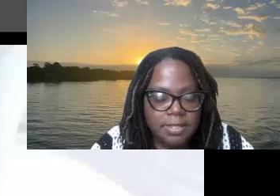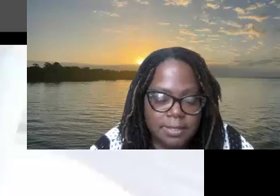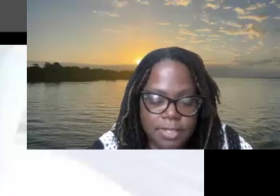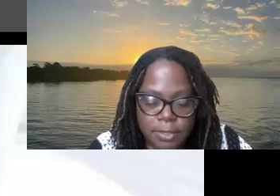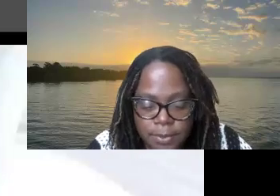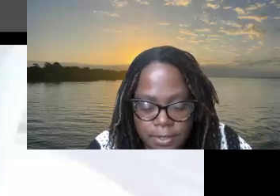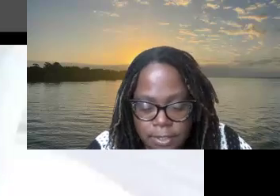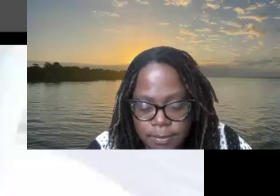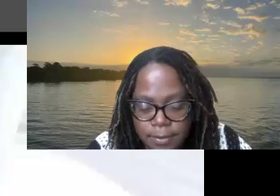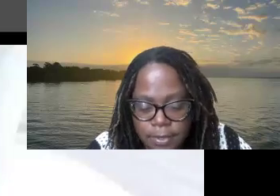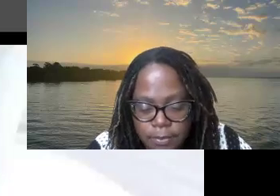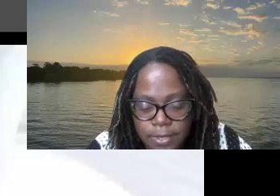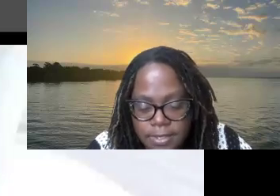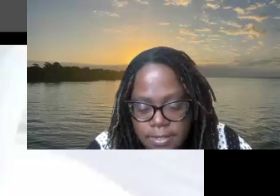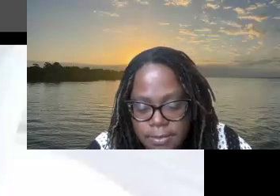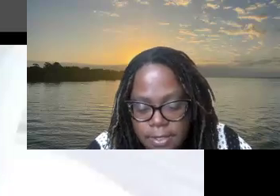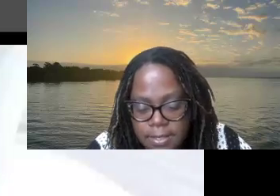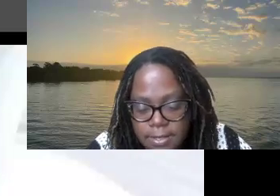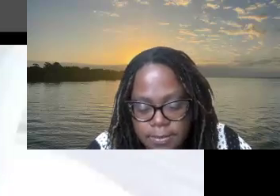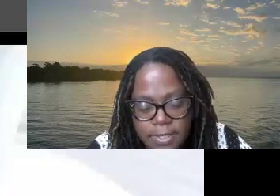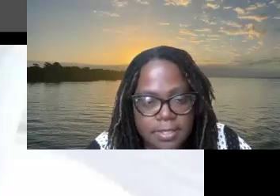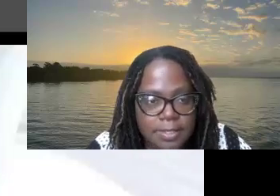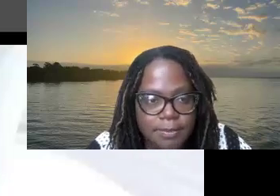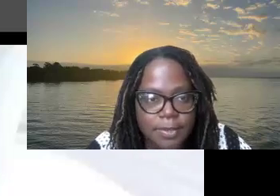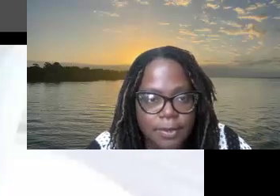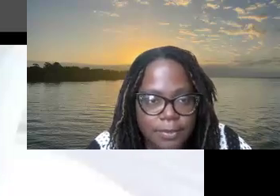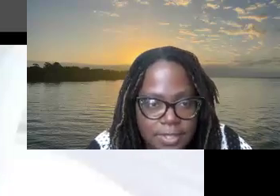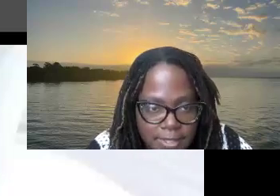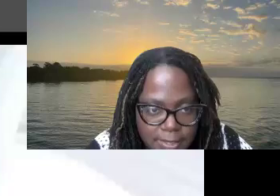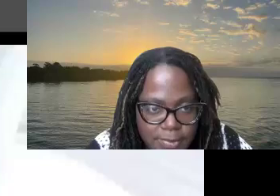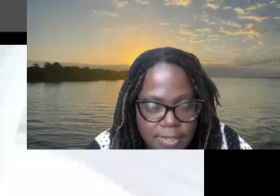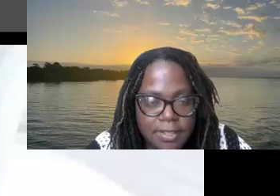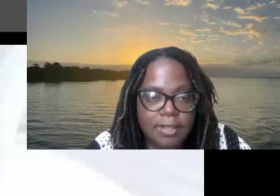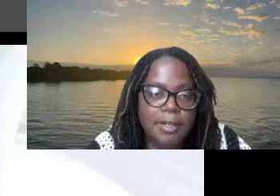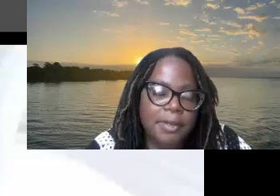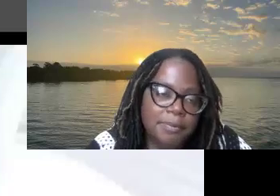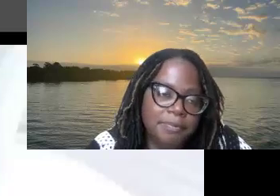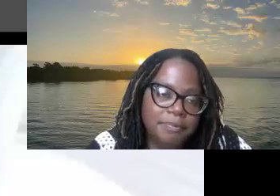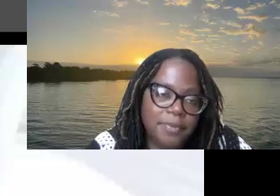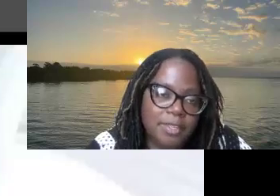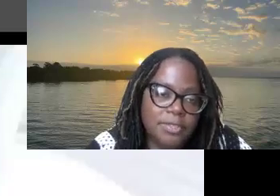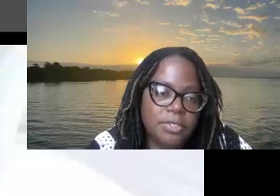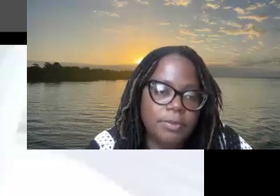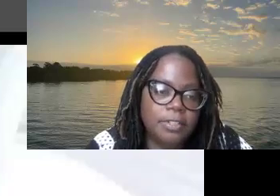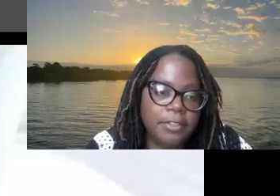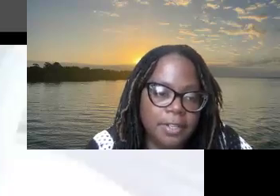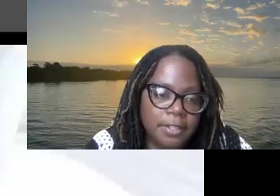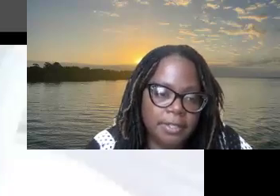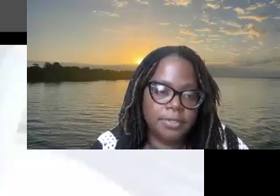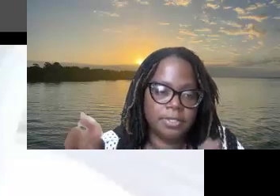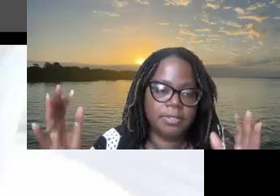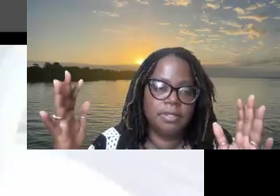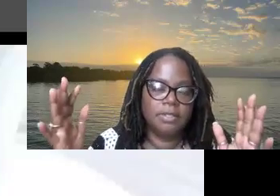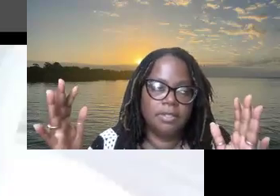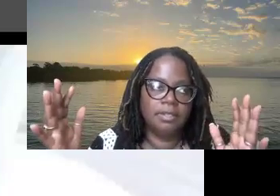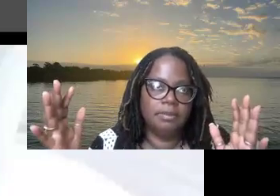then it says isms here. We could talk about racism, classism, sexism, all these isms. There's a term called